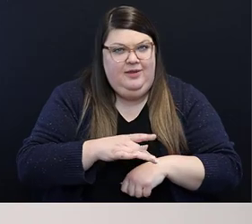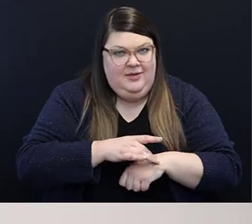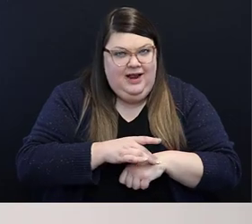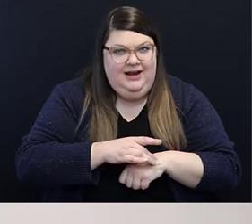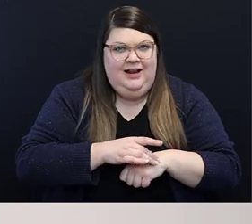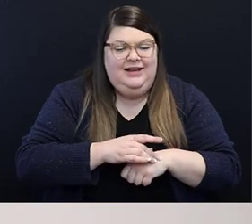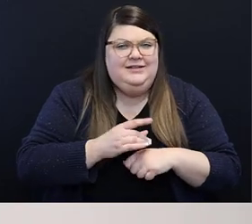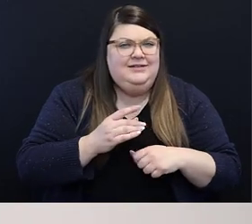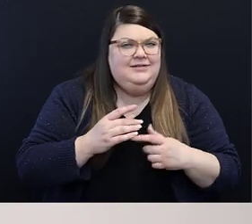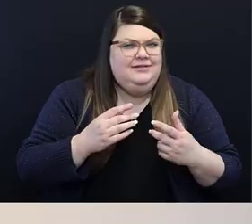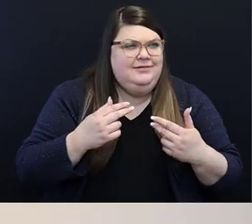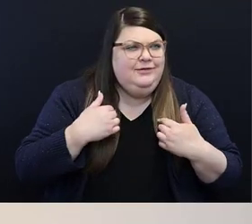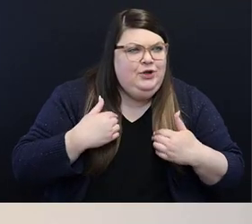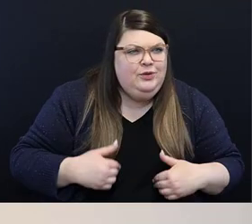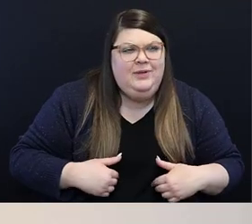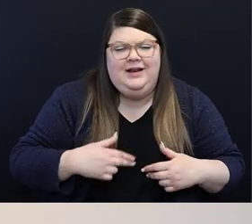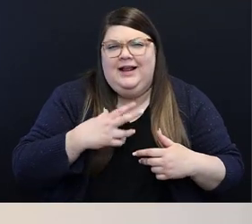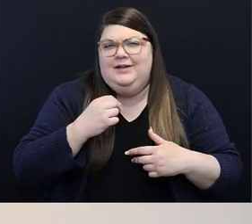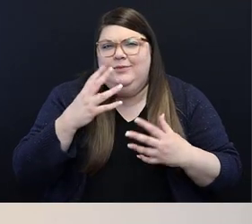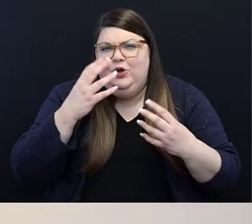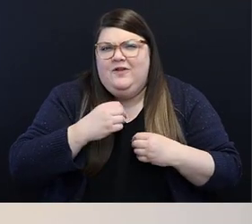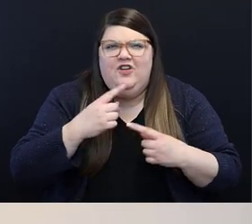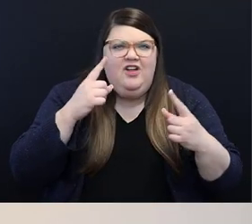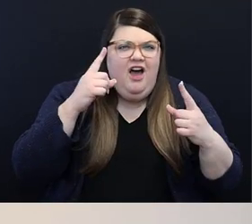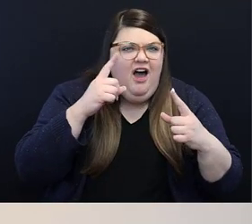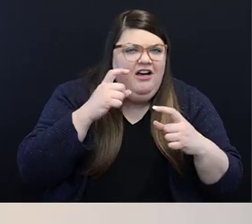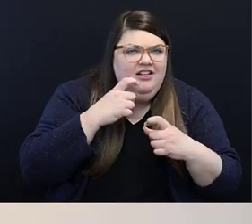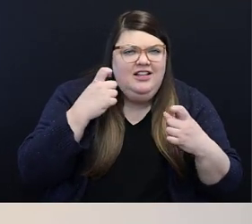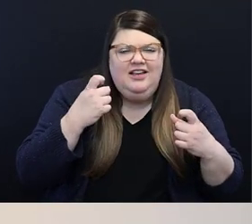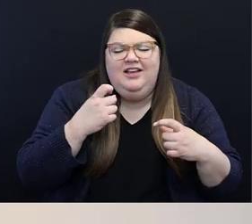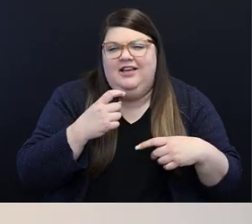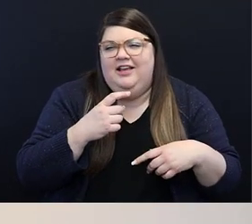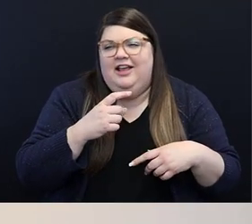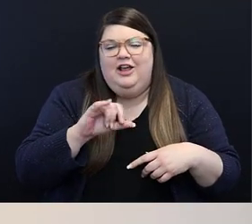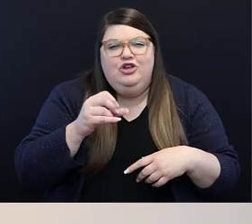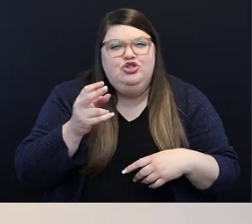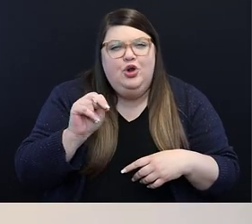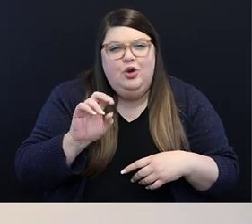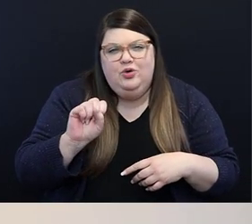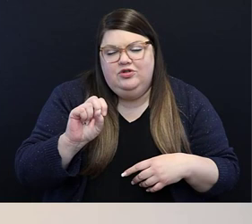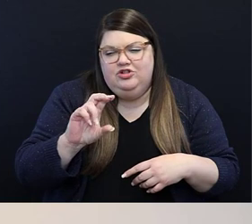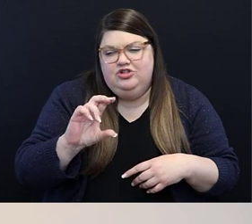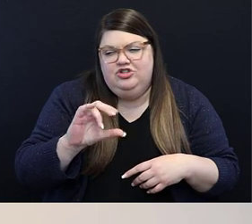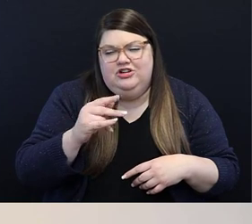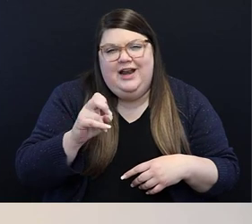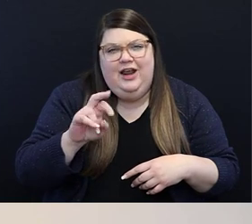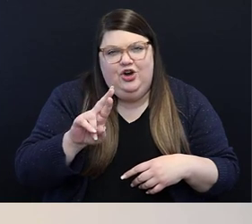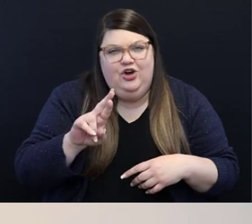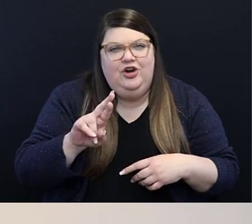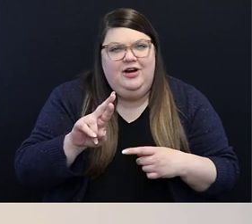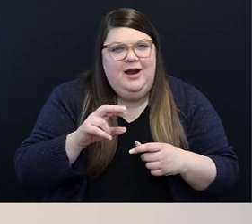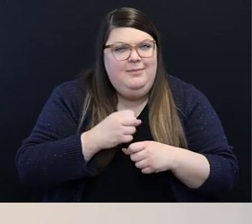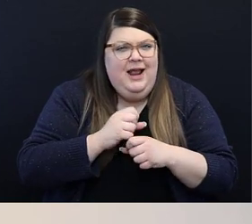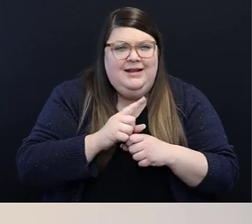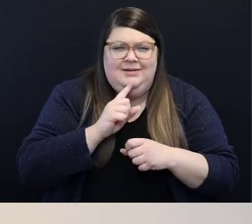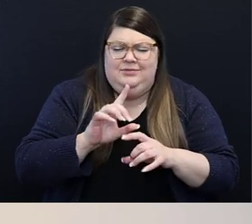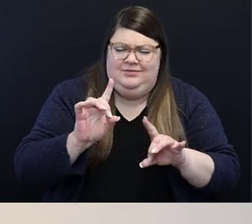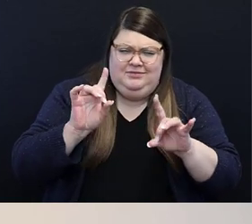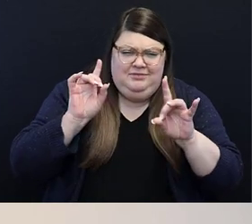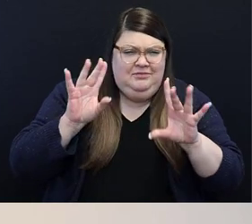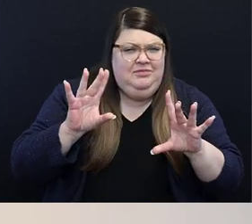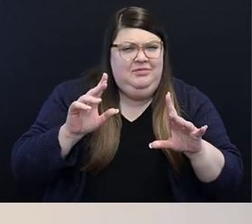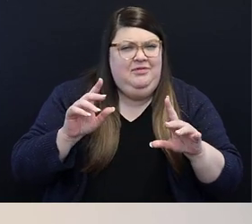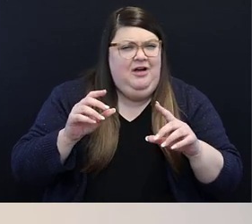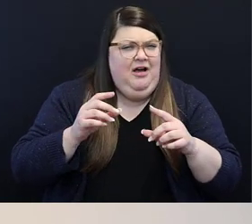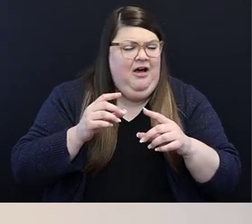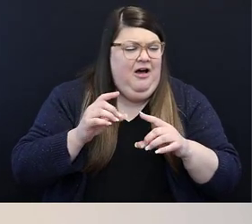beautiful. It's ugly. It's the most disgusting thing. I mean, Joan Schneider makes some of the most repellent pink paintings yes. you'll